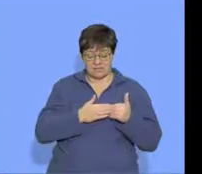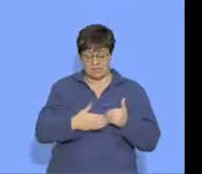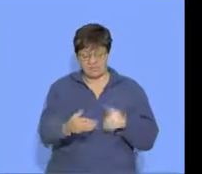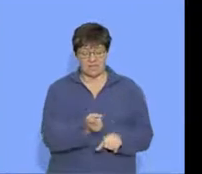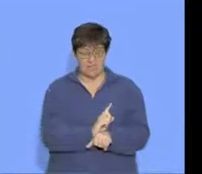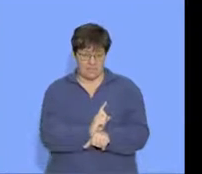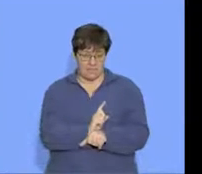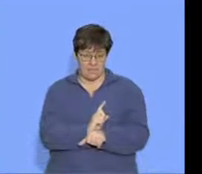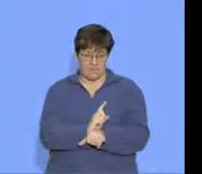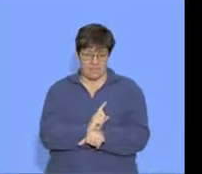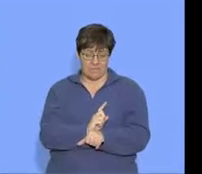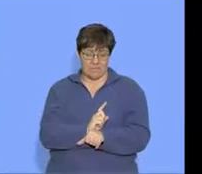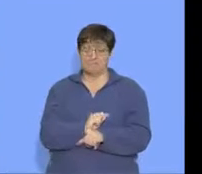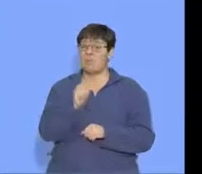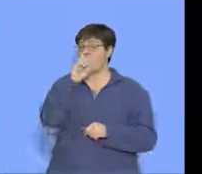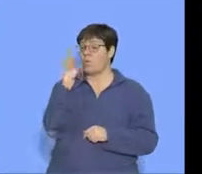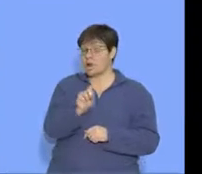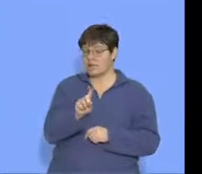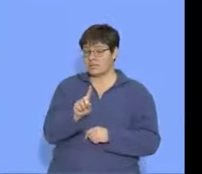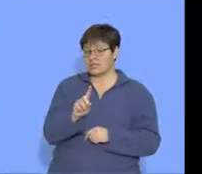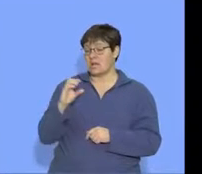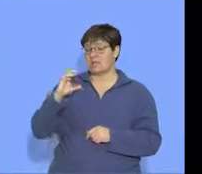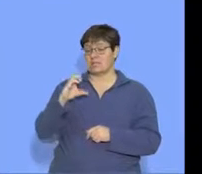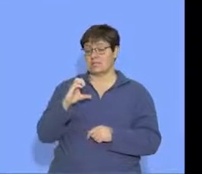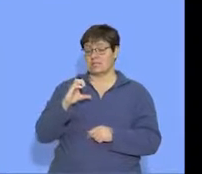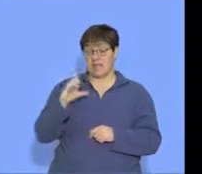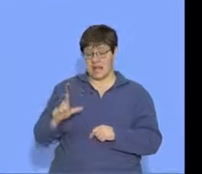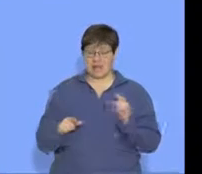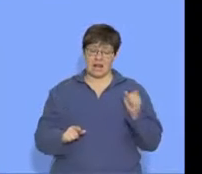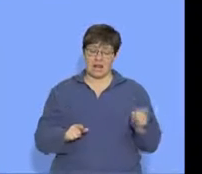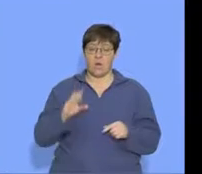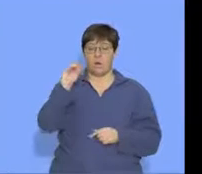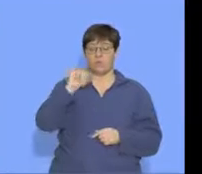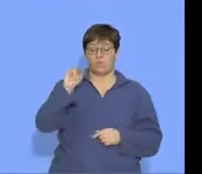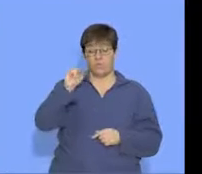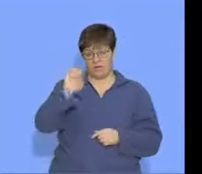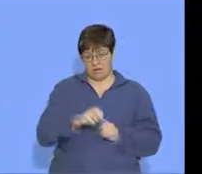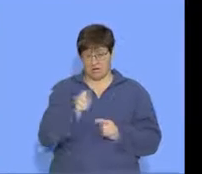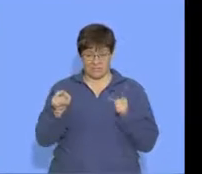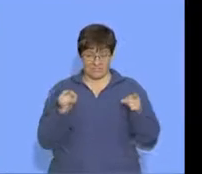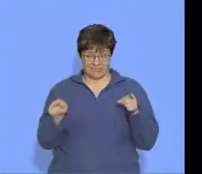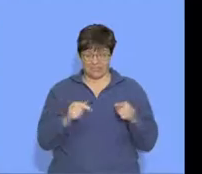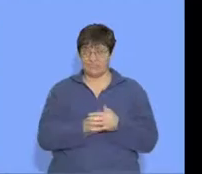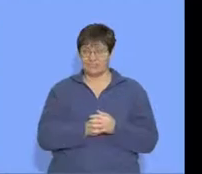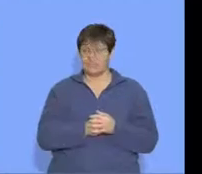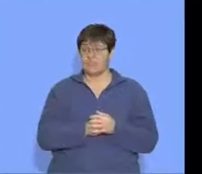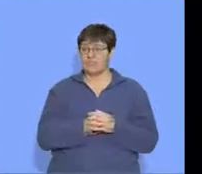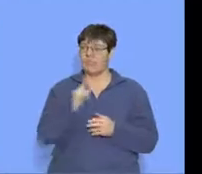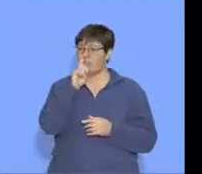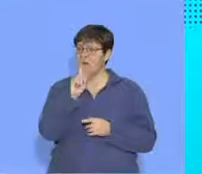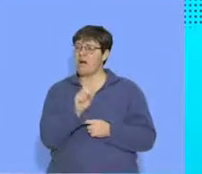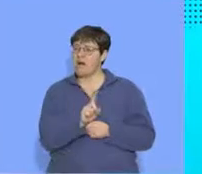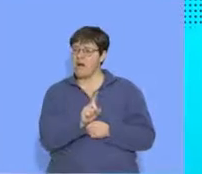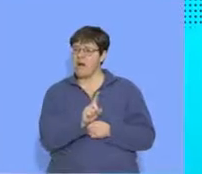time, and we're looking at chlorine as well as ozone levels. So let's try and put that into a decent